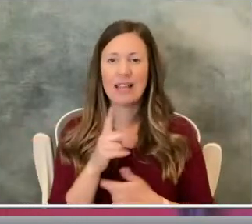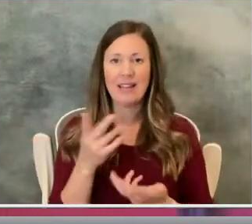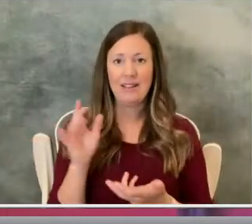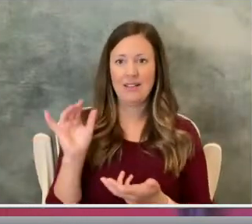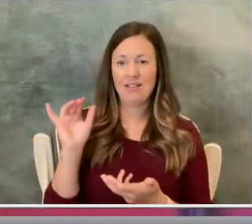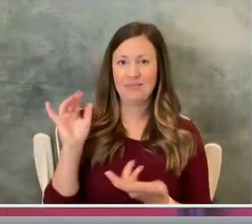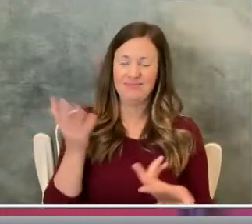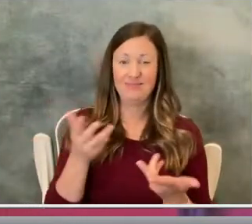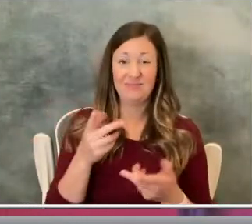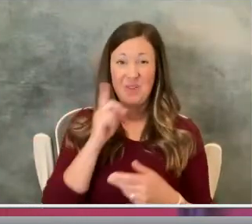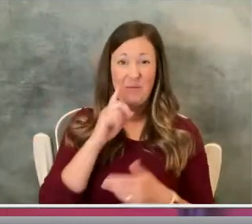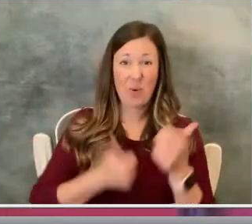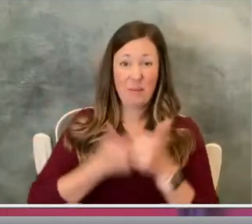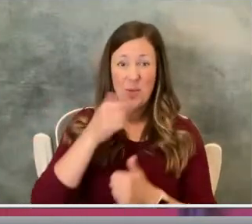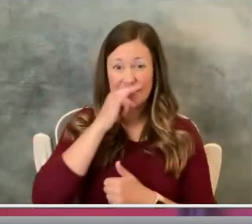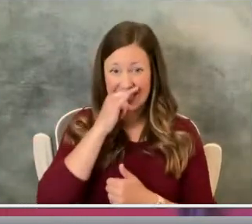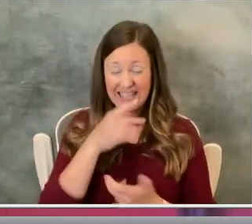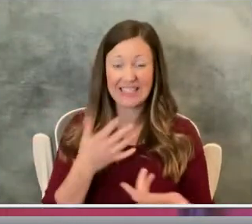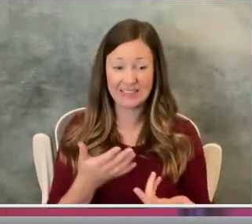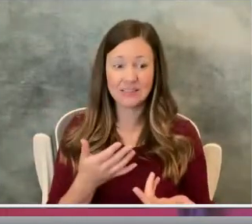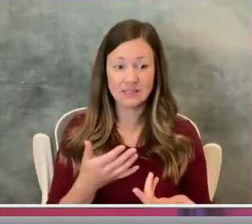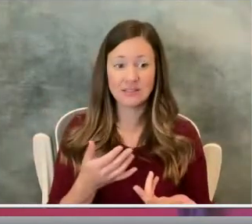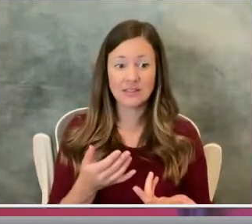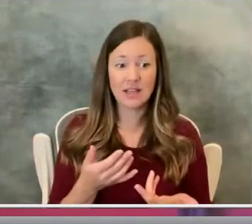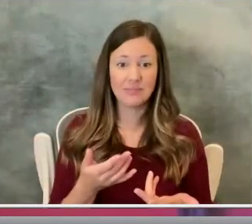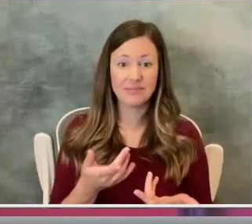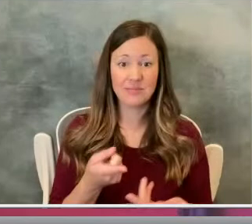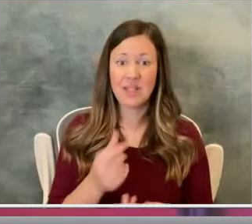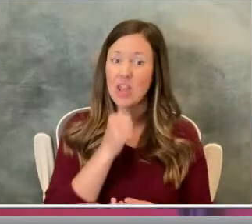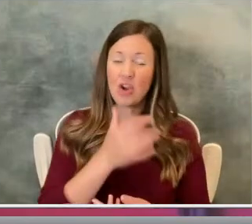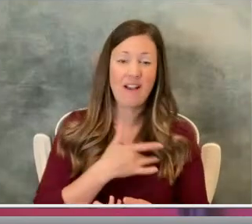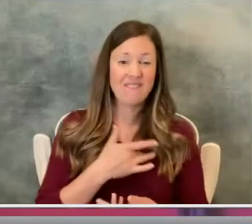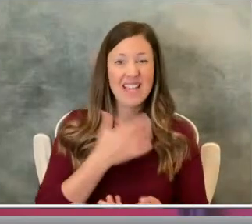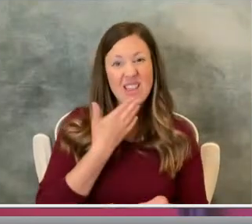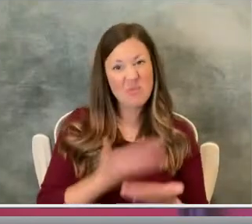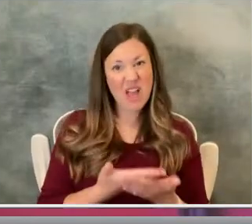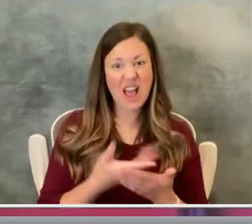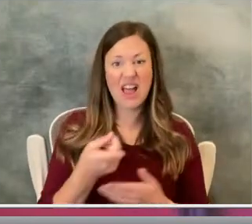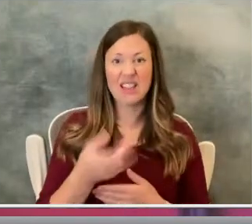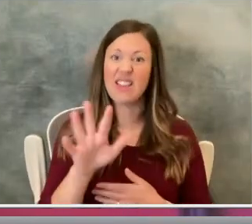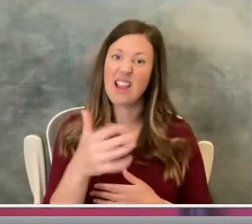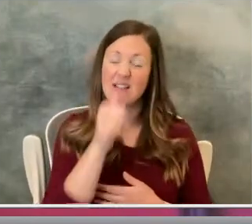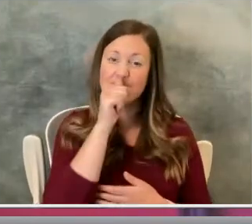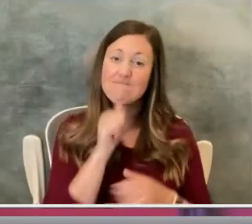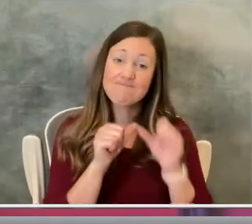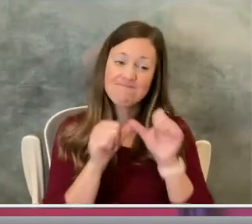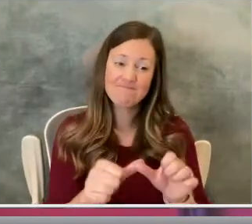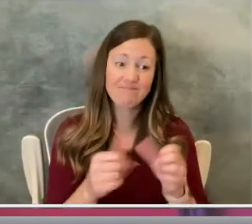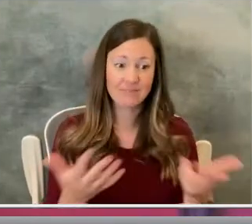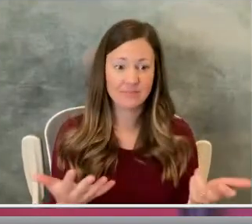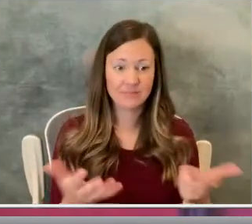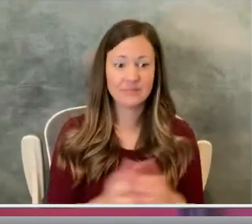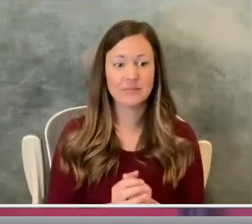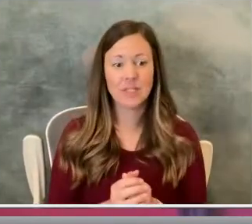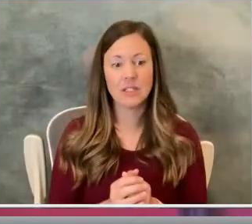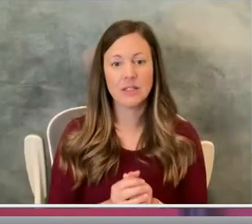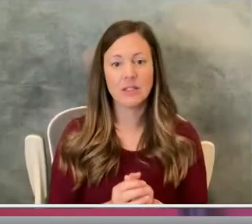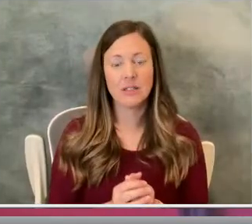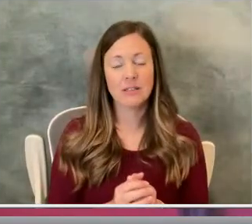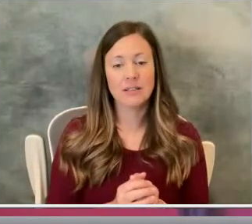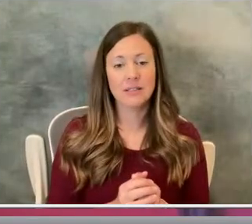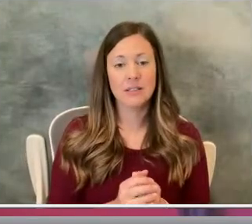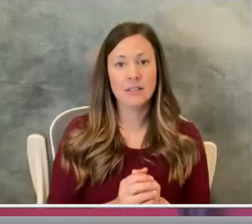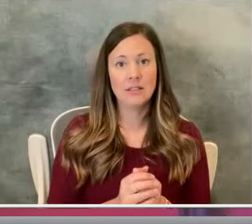they get, you know, they're not feeling that well and they just sort of power through it, and it's